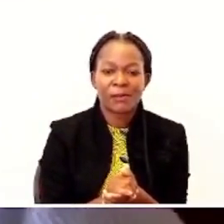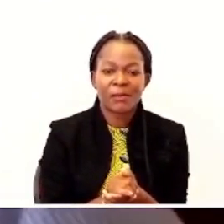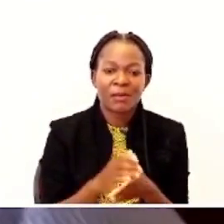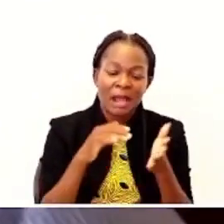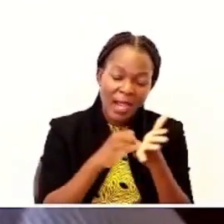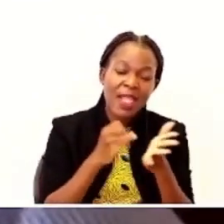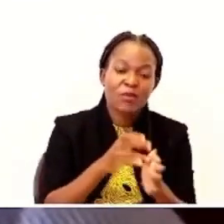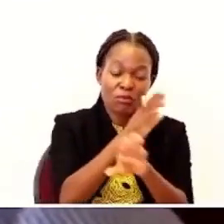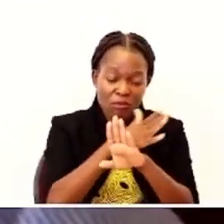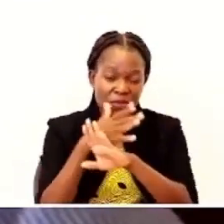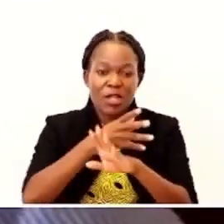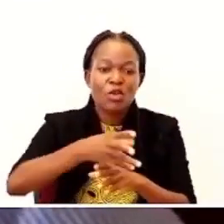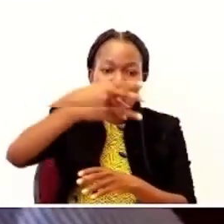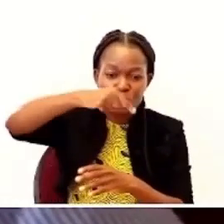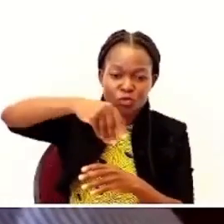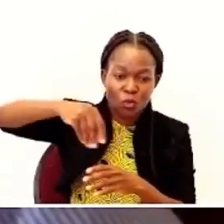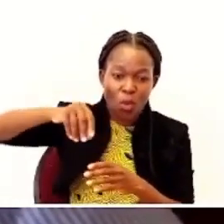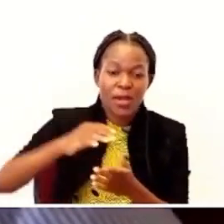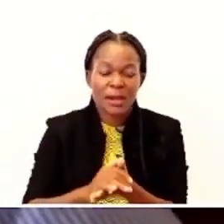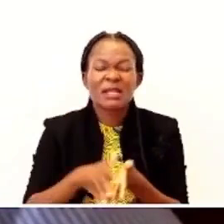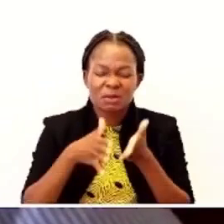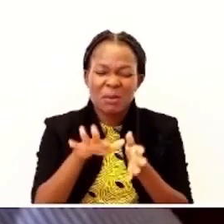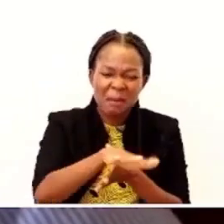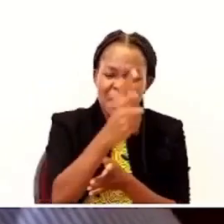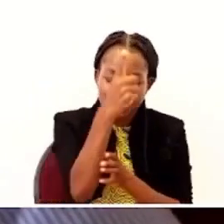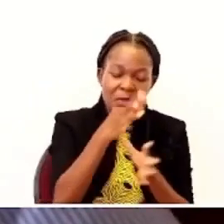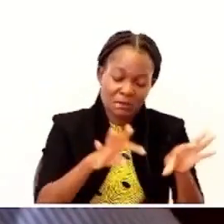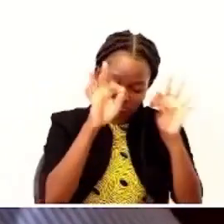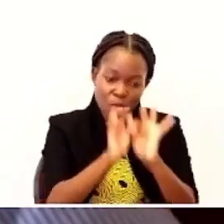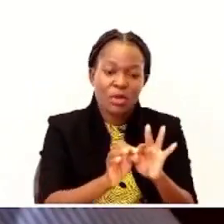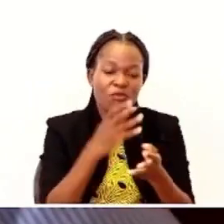restoring them is a number one priority.